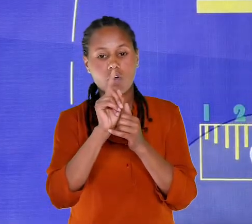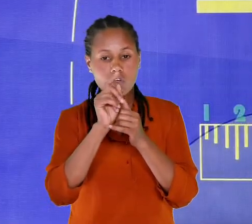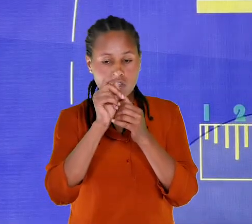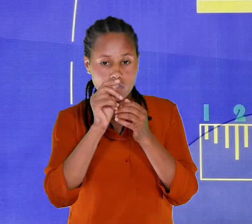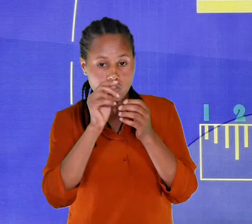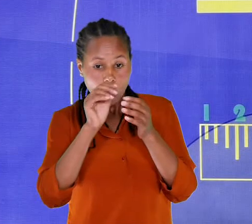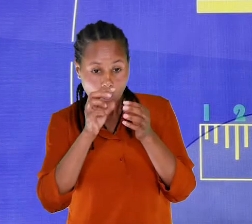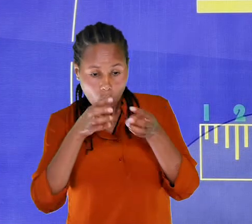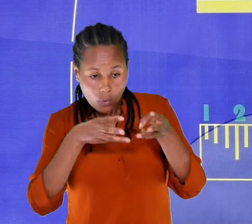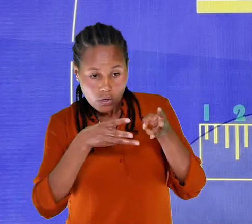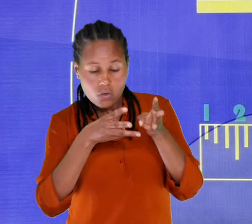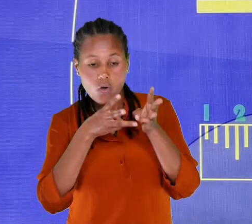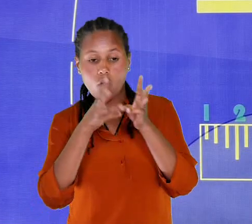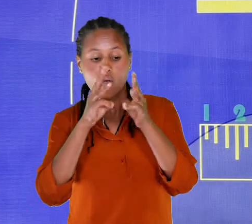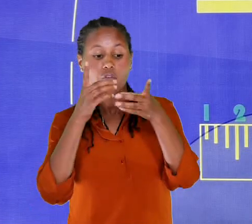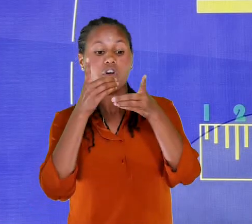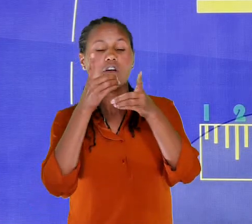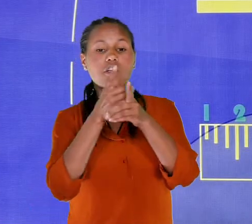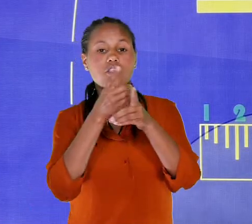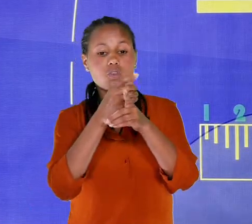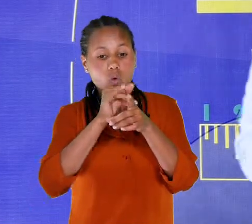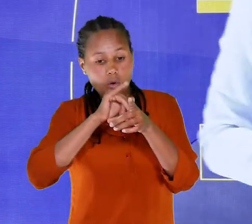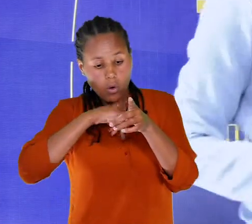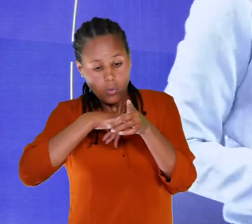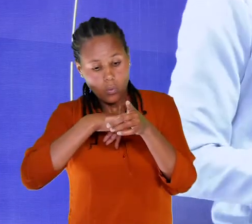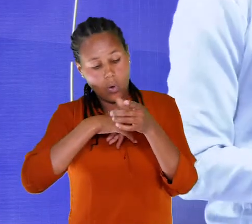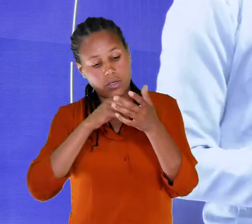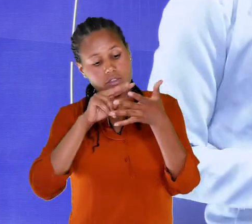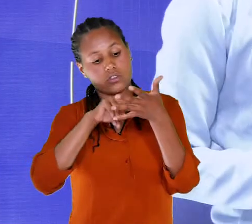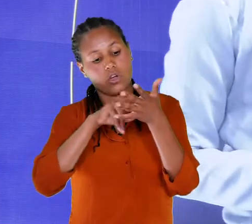of creating your own study plan.